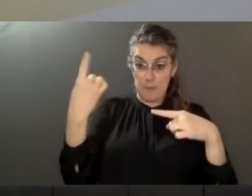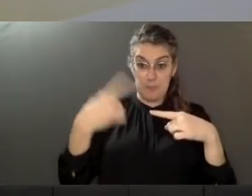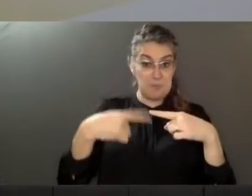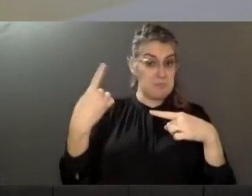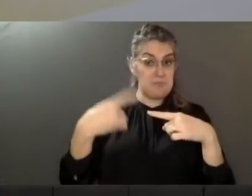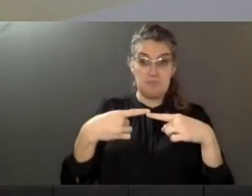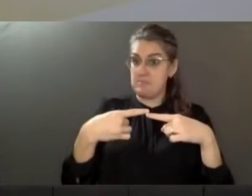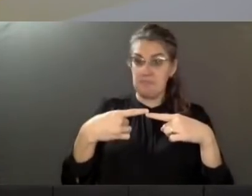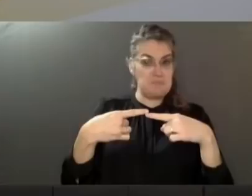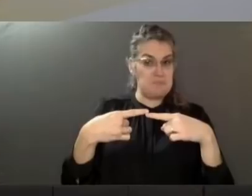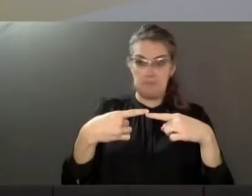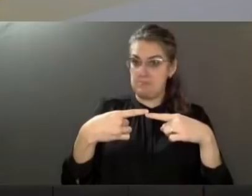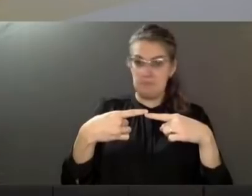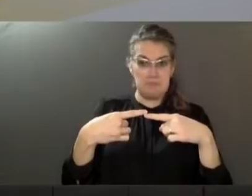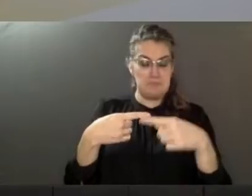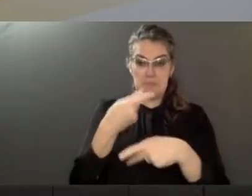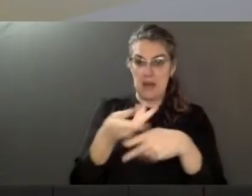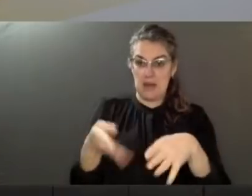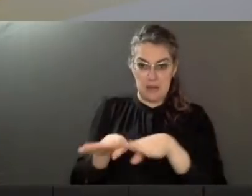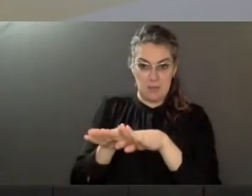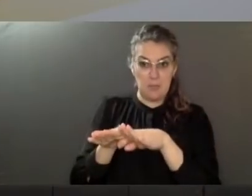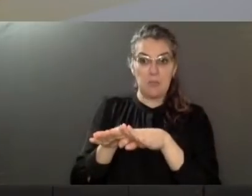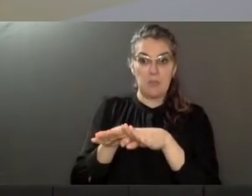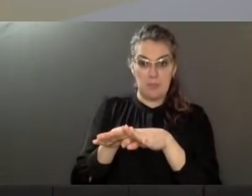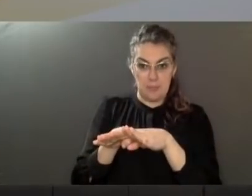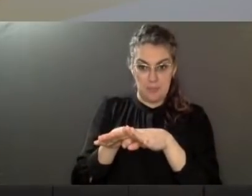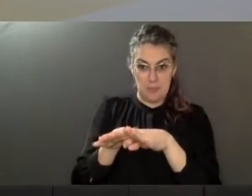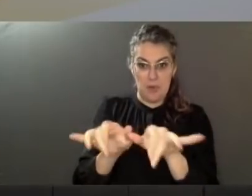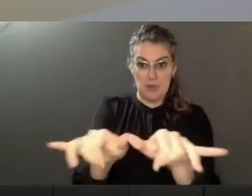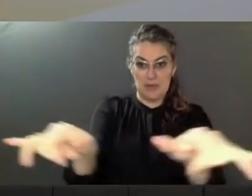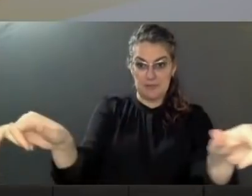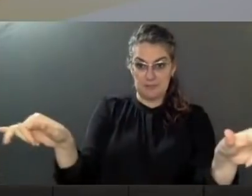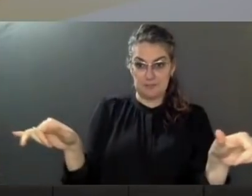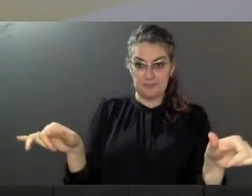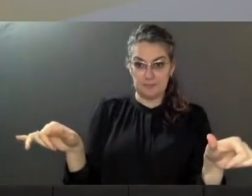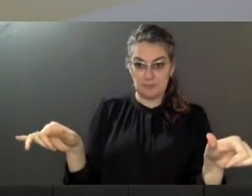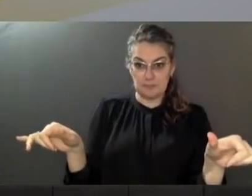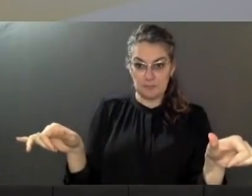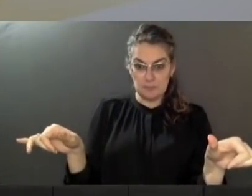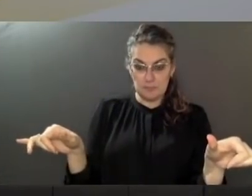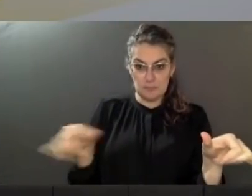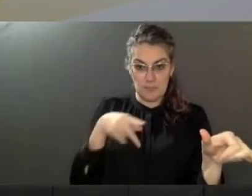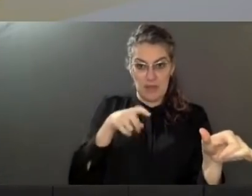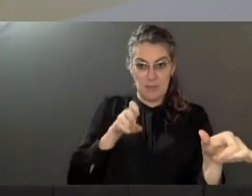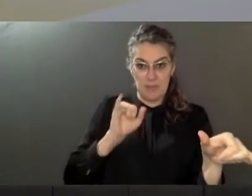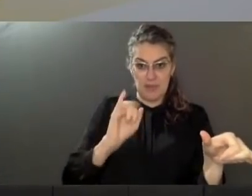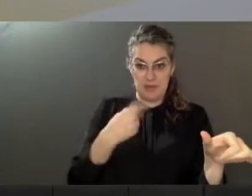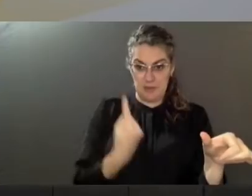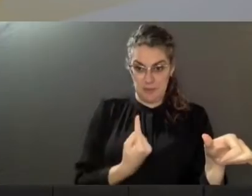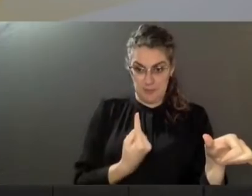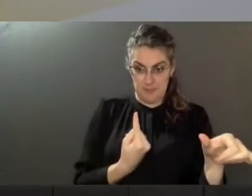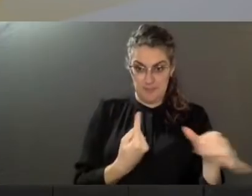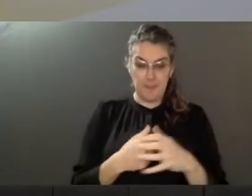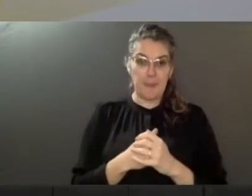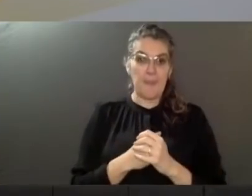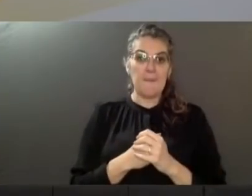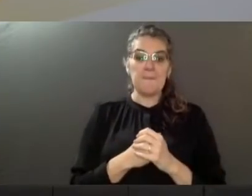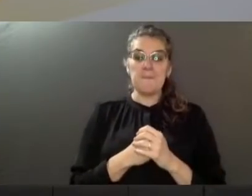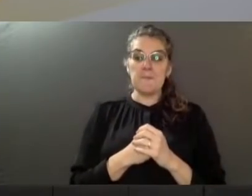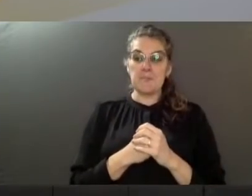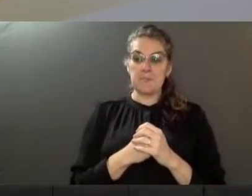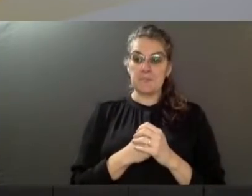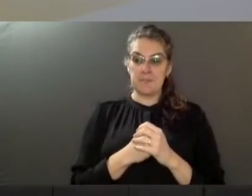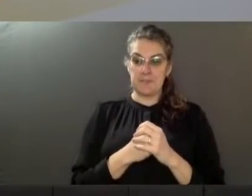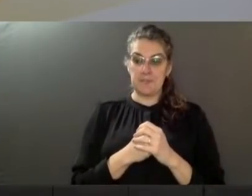We are on track with our plan to vaccinate frontline healthcare workers involved in the COVID-19 response and long-term care and